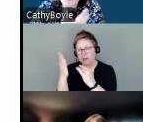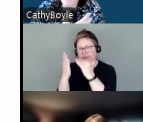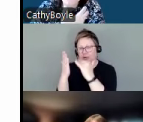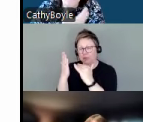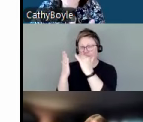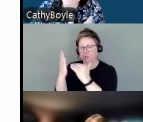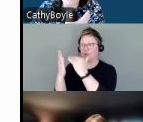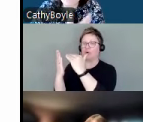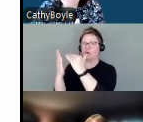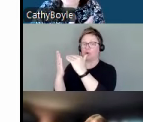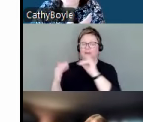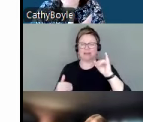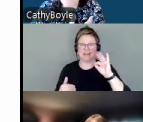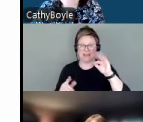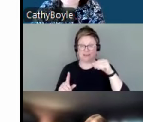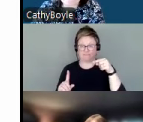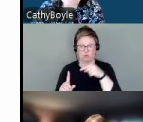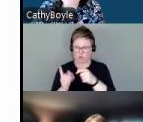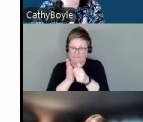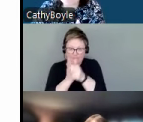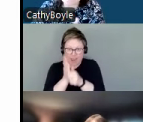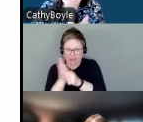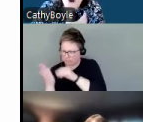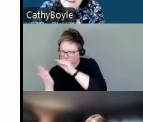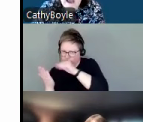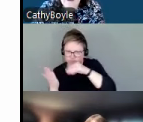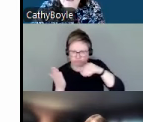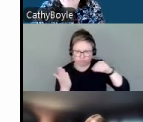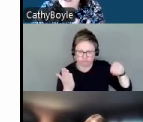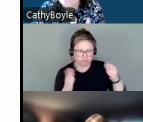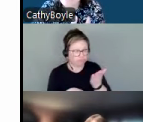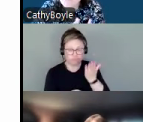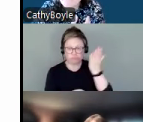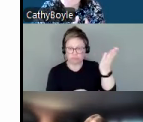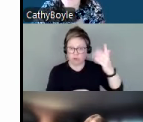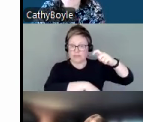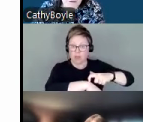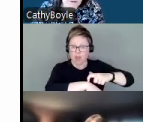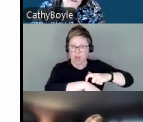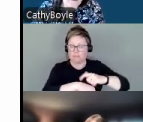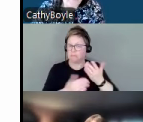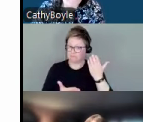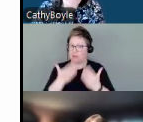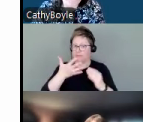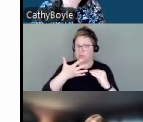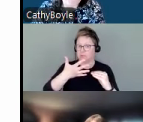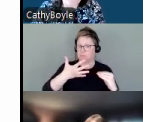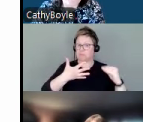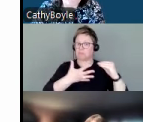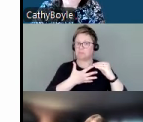if you are the person who gets your packet in complete and on time, it may move you up.